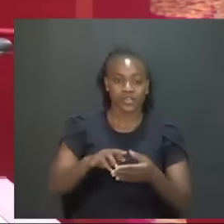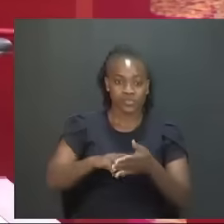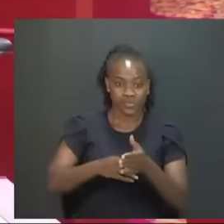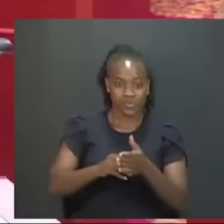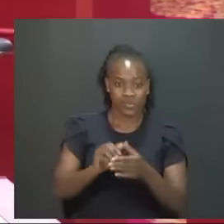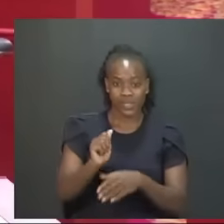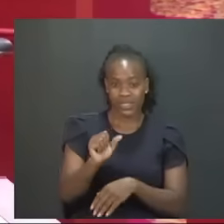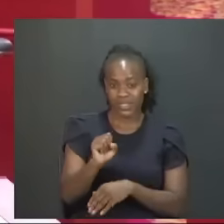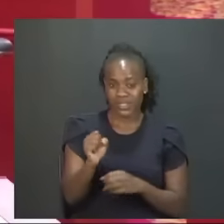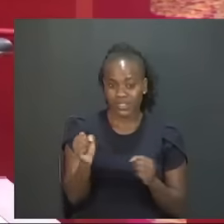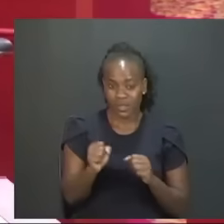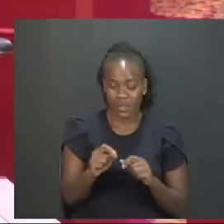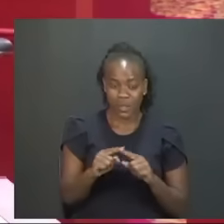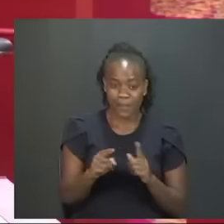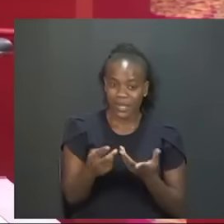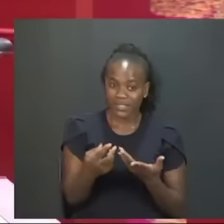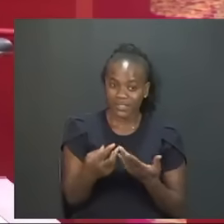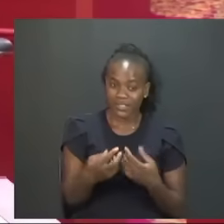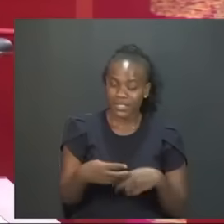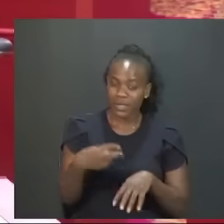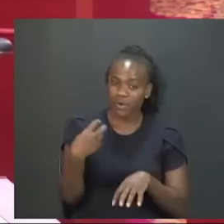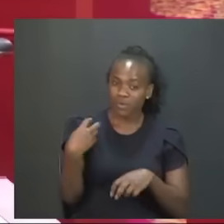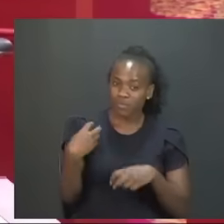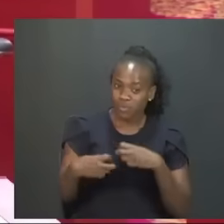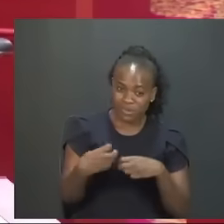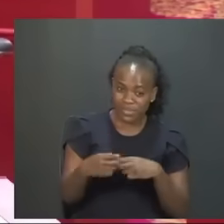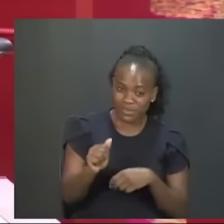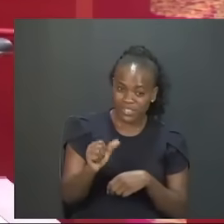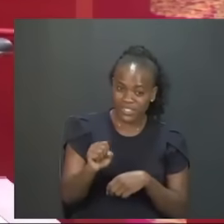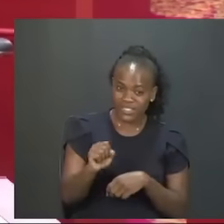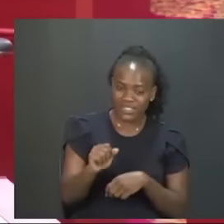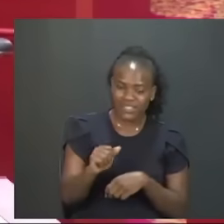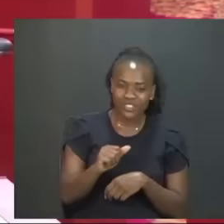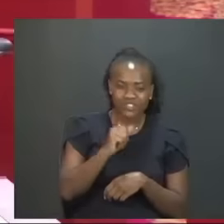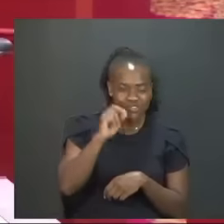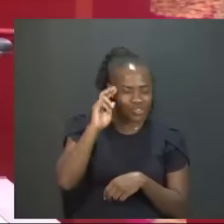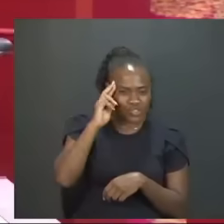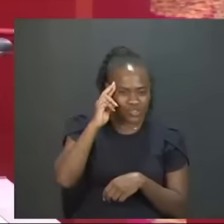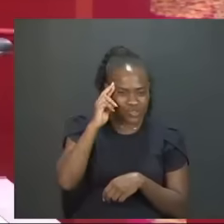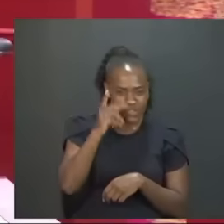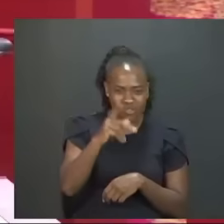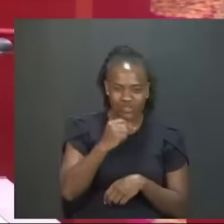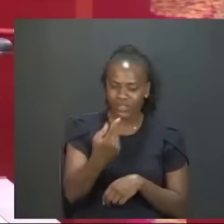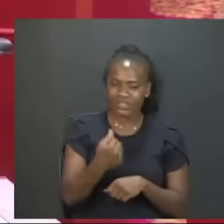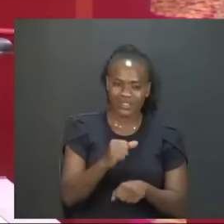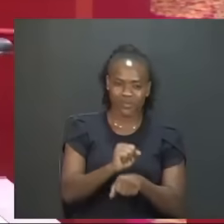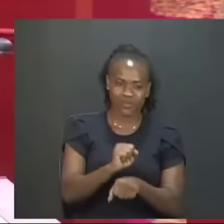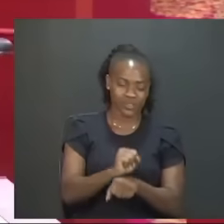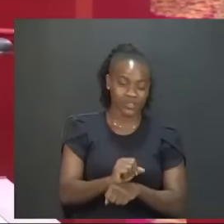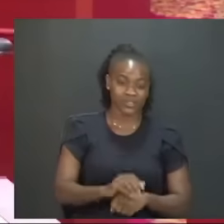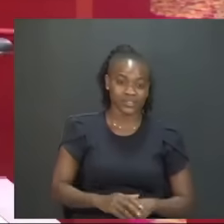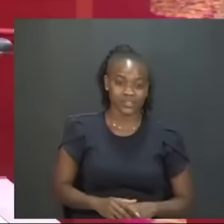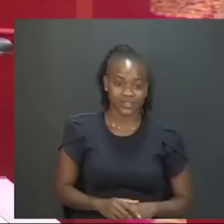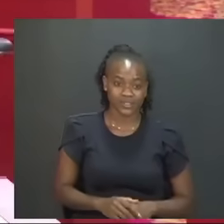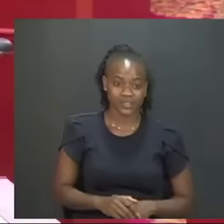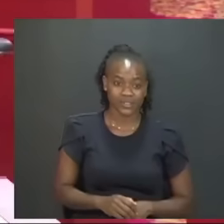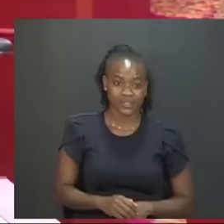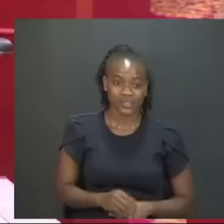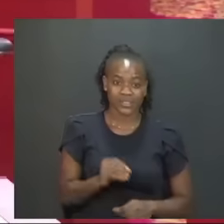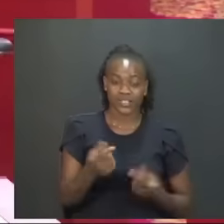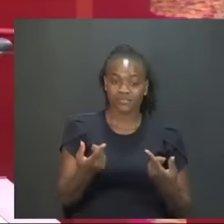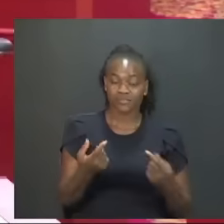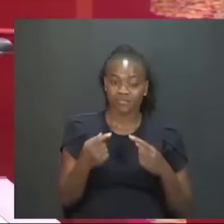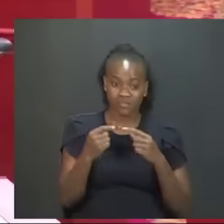but the challenges with your air conditioners cannot be grounds for not showing up. If we publicly